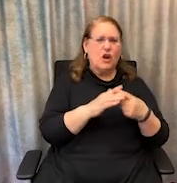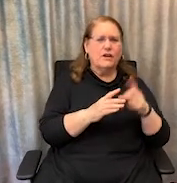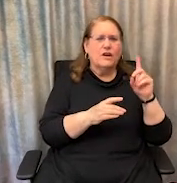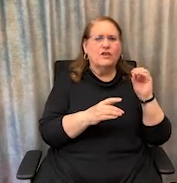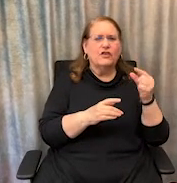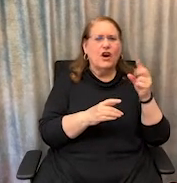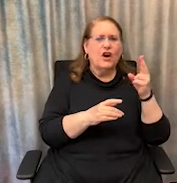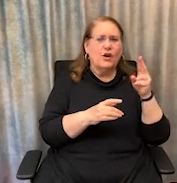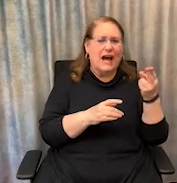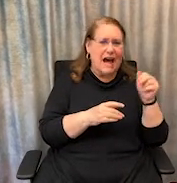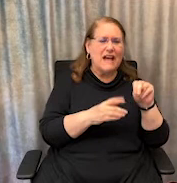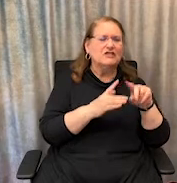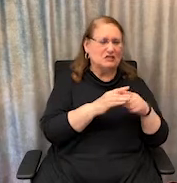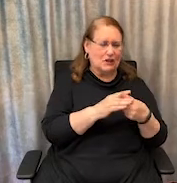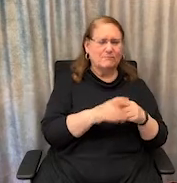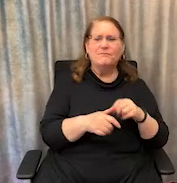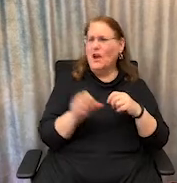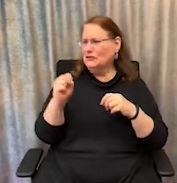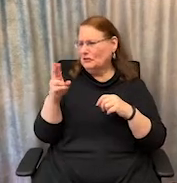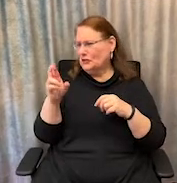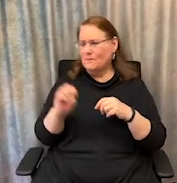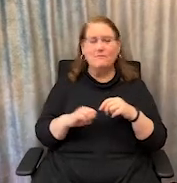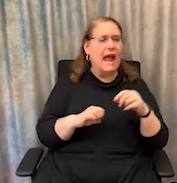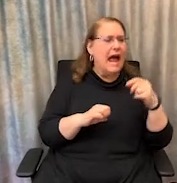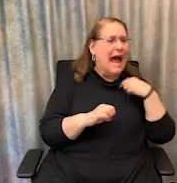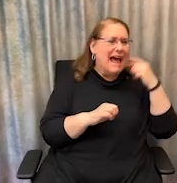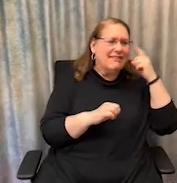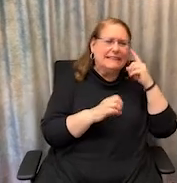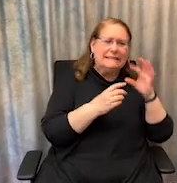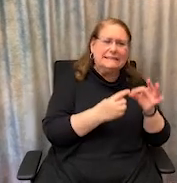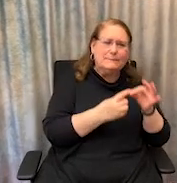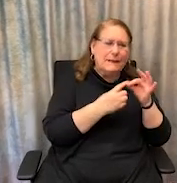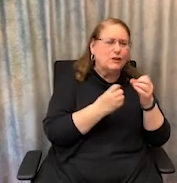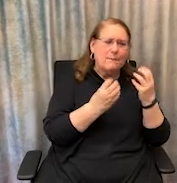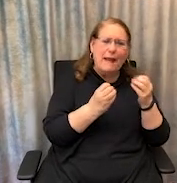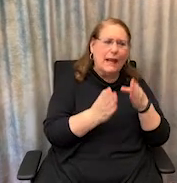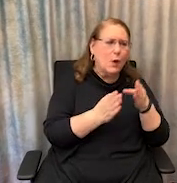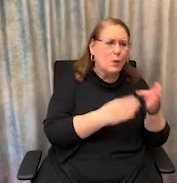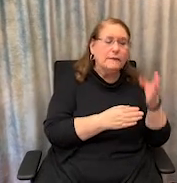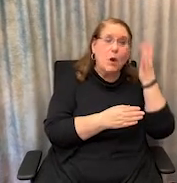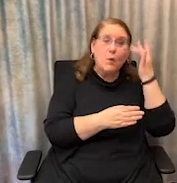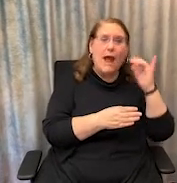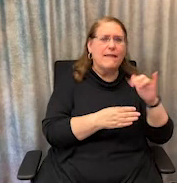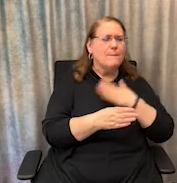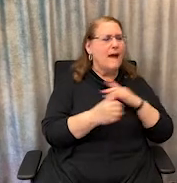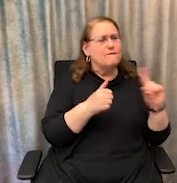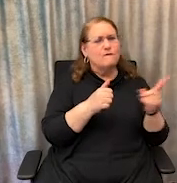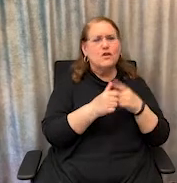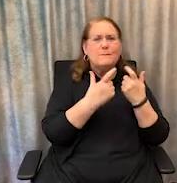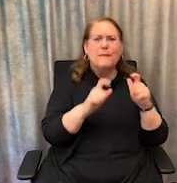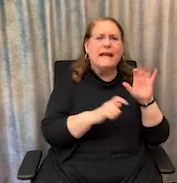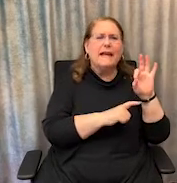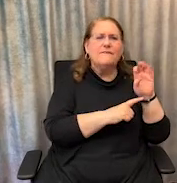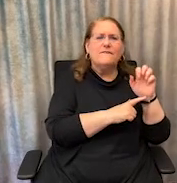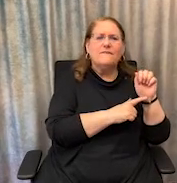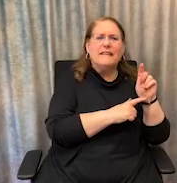Should I start? Mm-hmm. Okay. Sure. I think it was special in many ways because it was my first big feature film